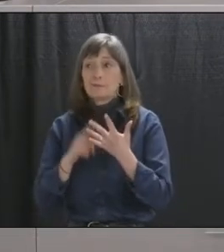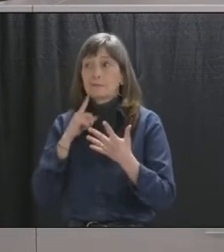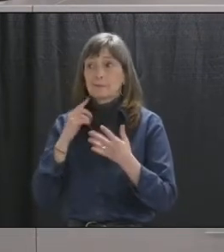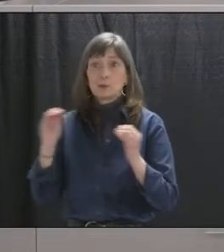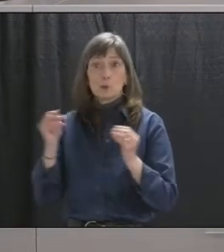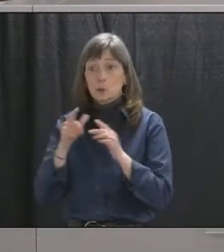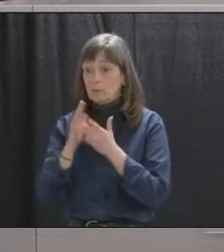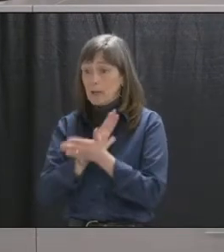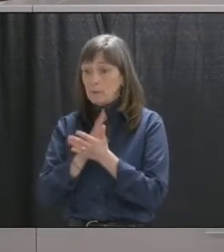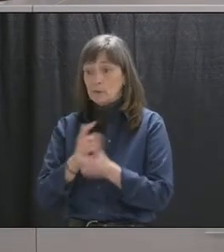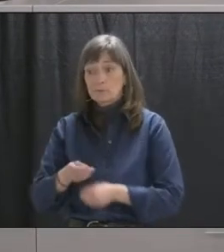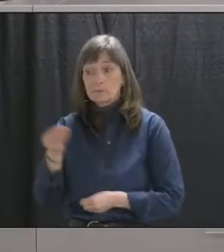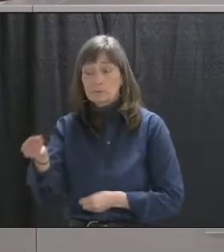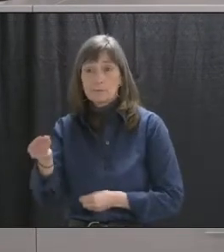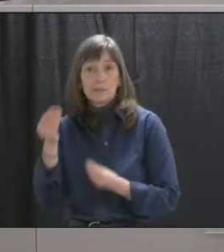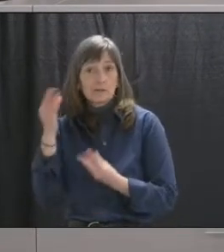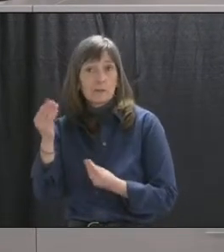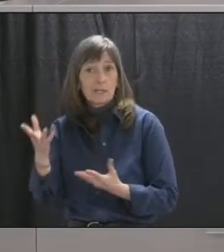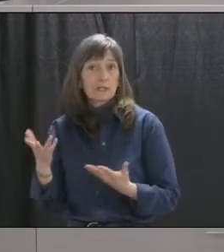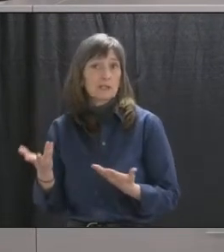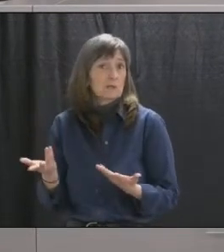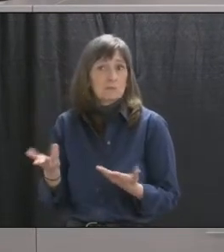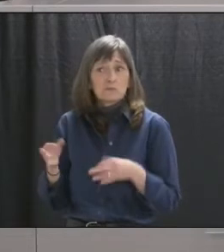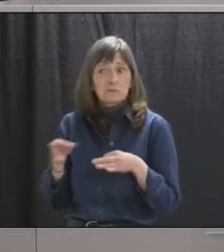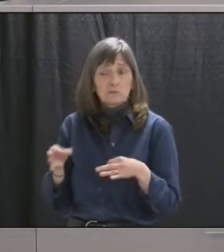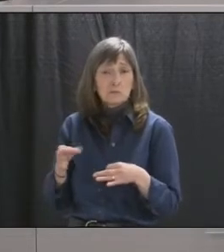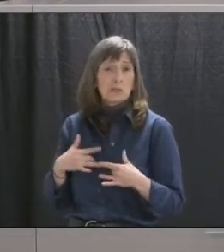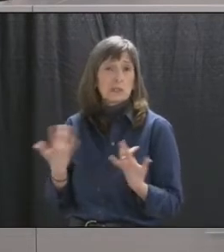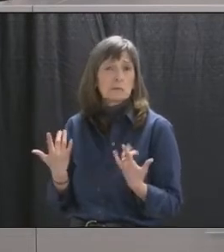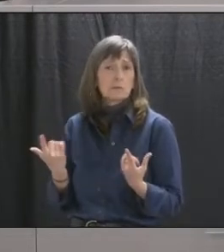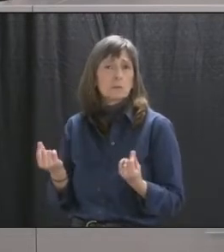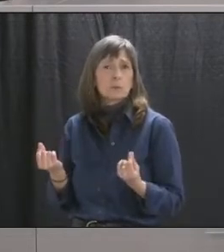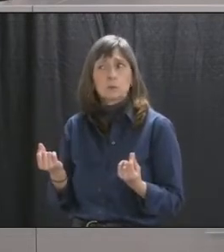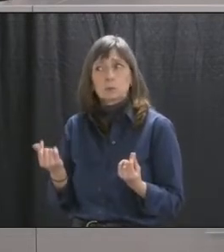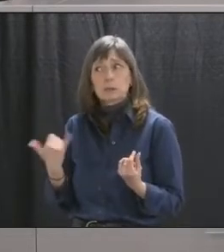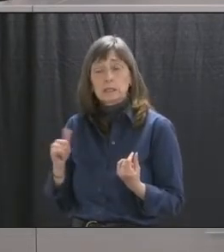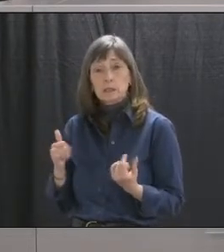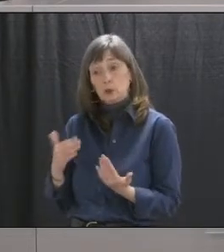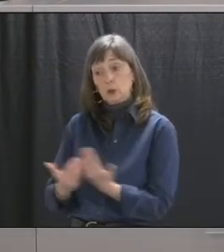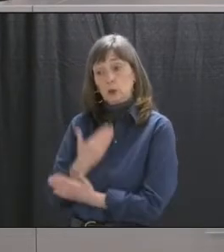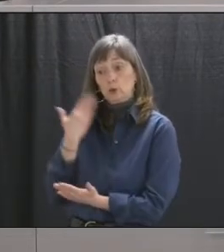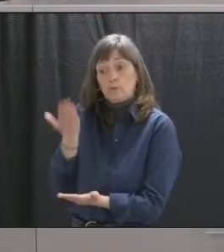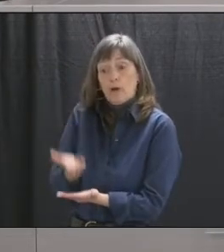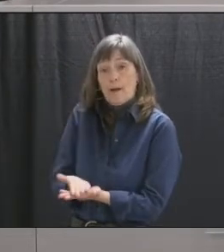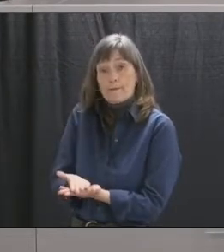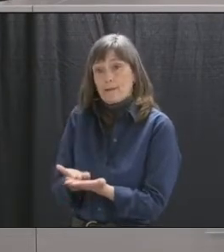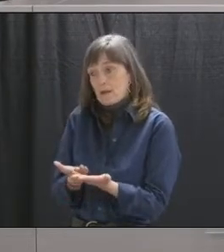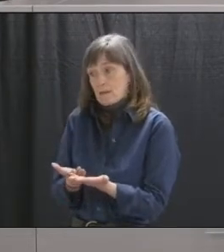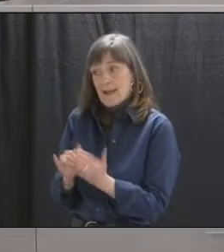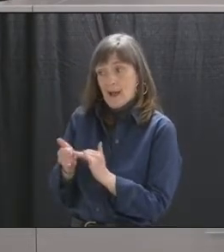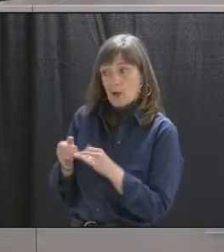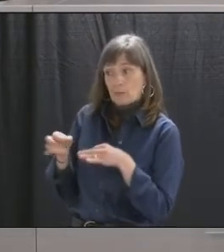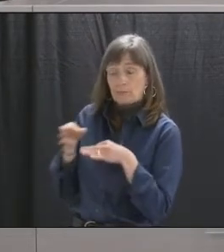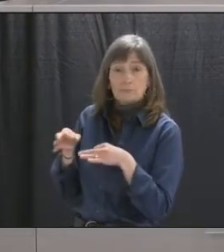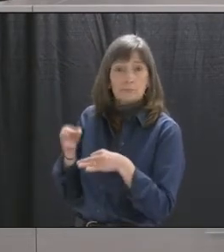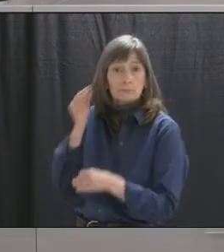information. Is there any other measures we're taking to make sure those arriving in the province are notified of the